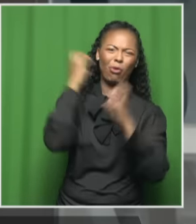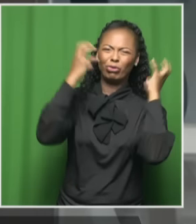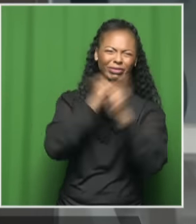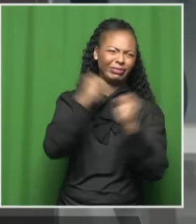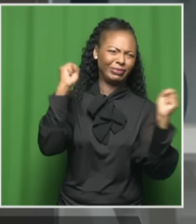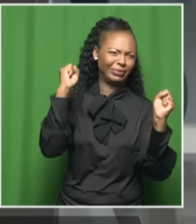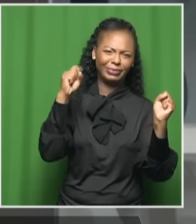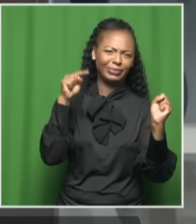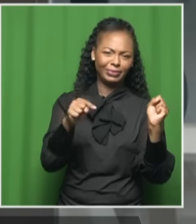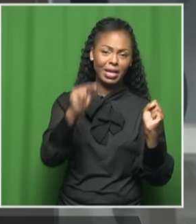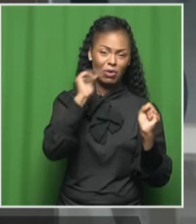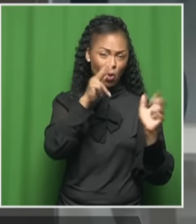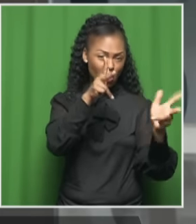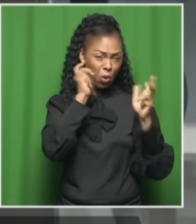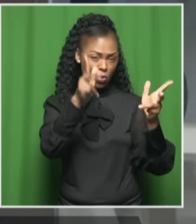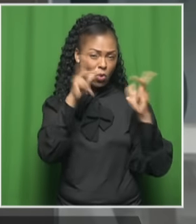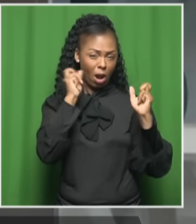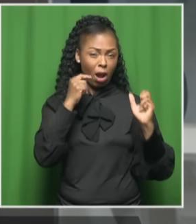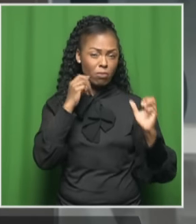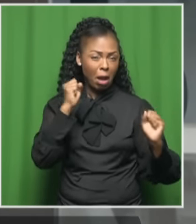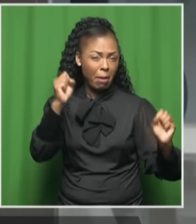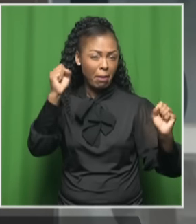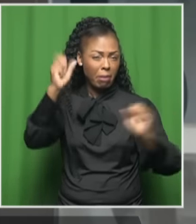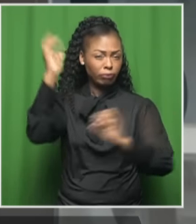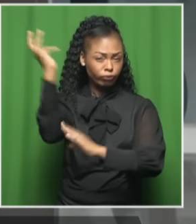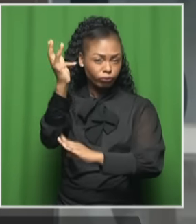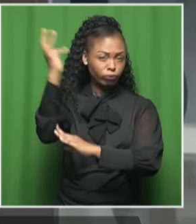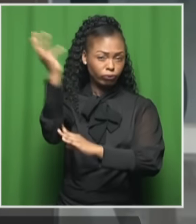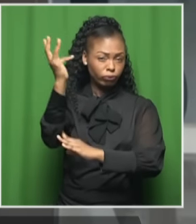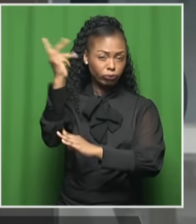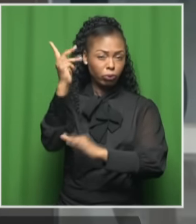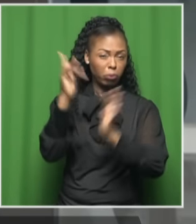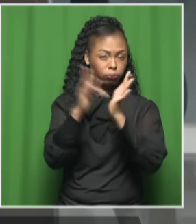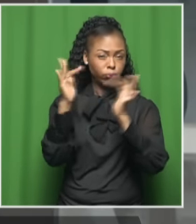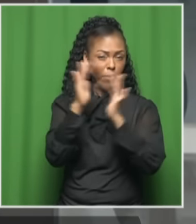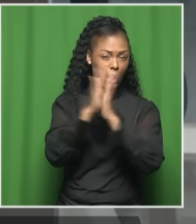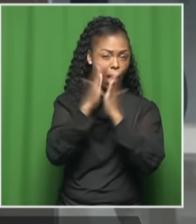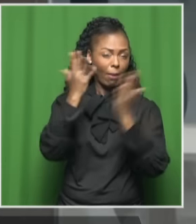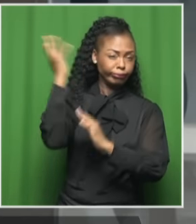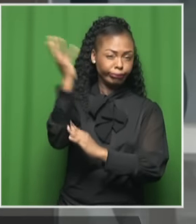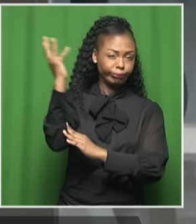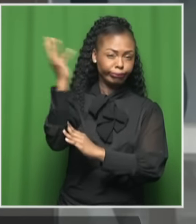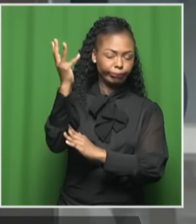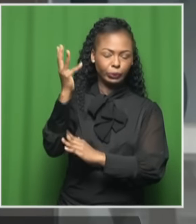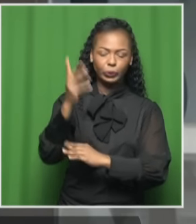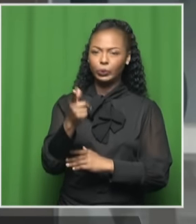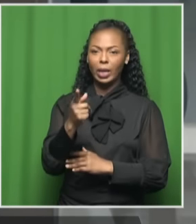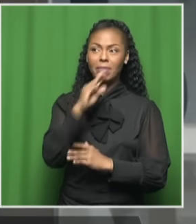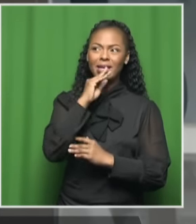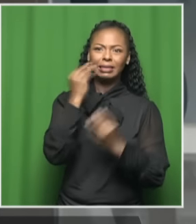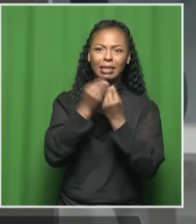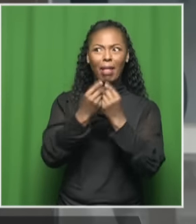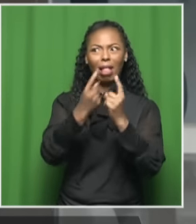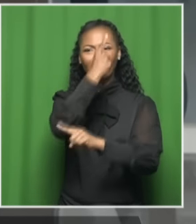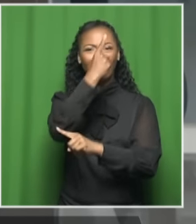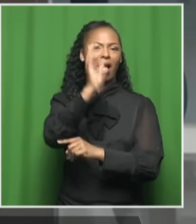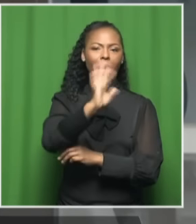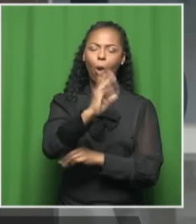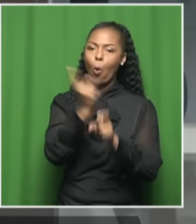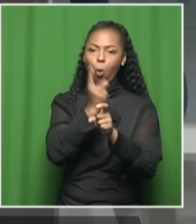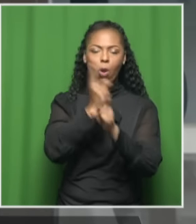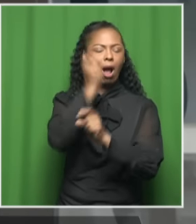preach, you could find yourself in the sermon, you could find yourself in the story. He never preached of something that is up there that no one could